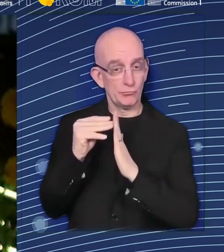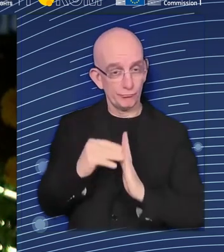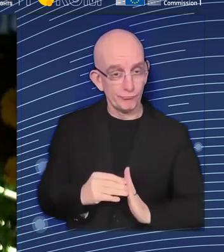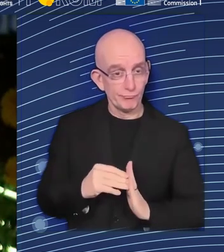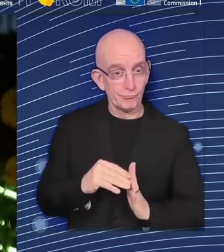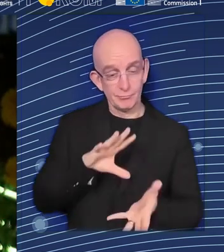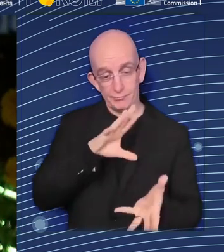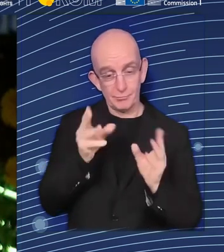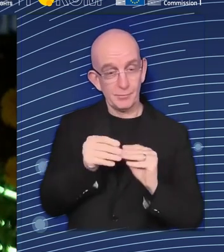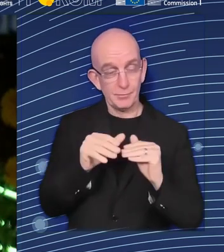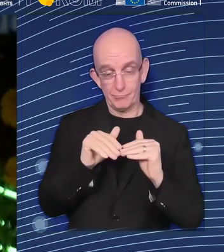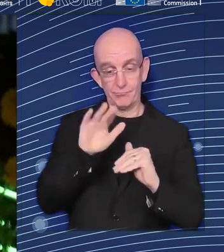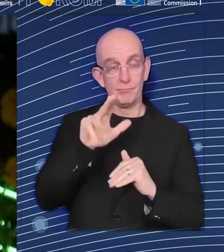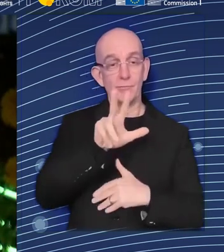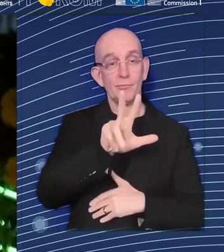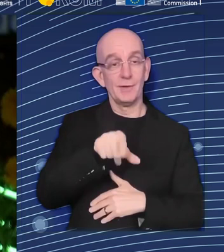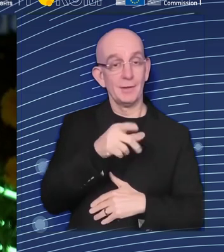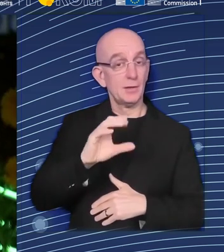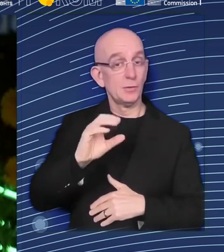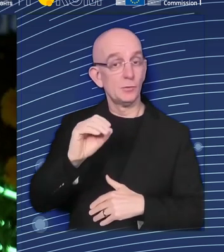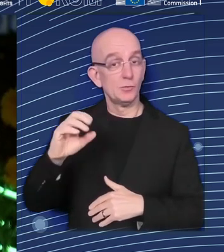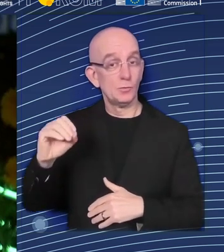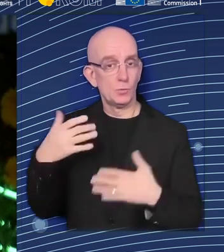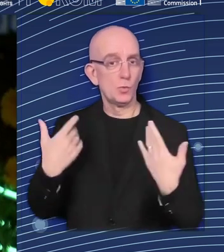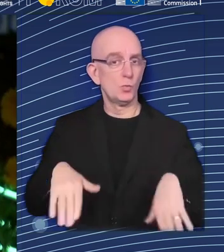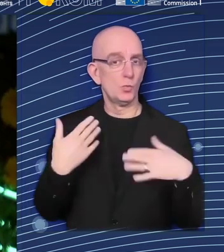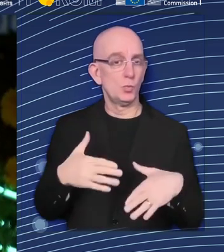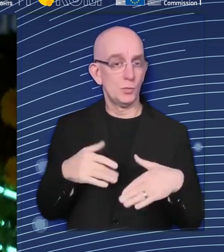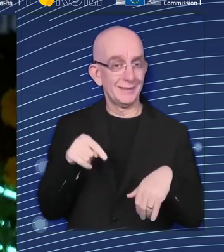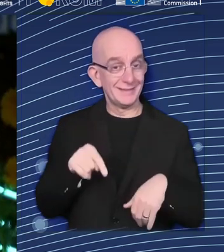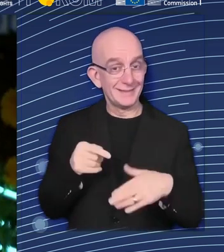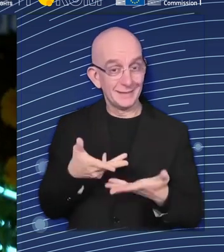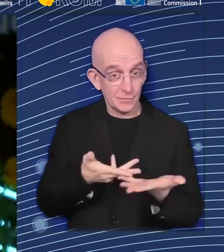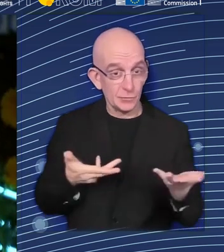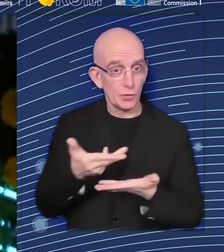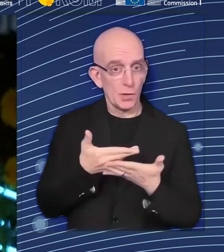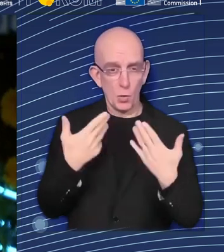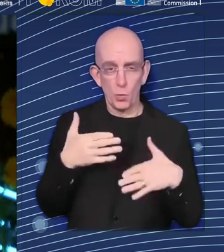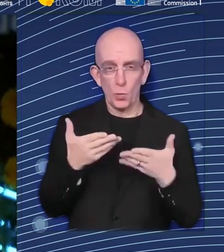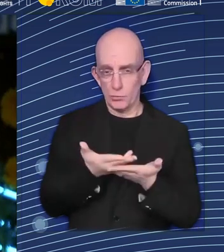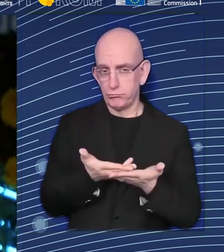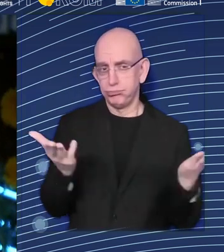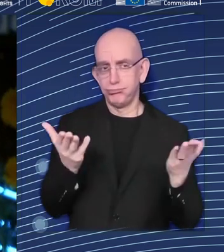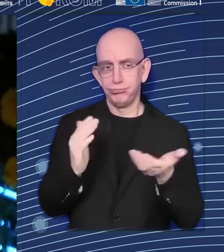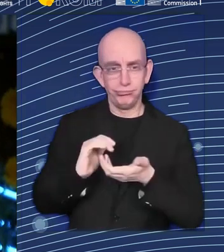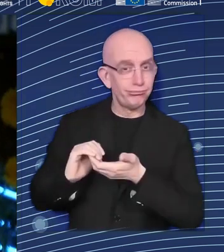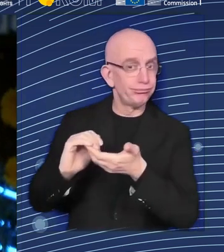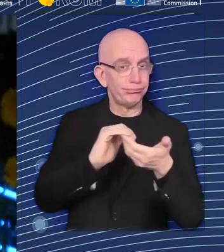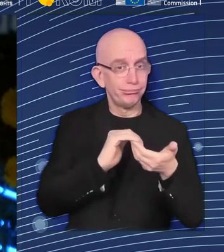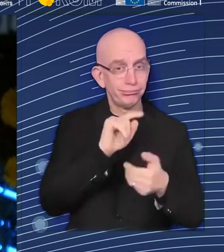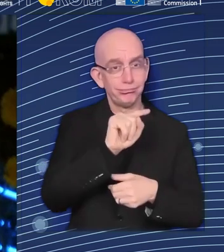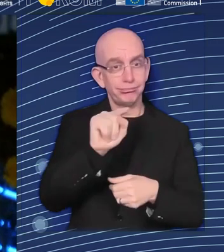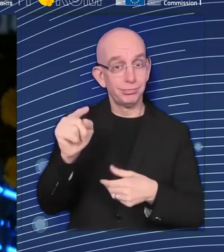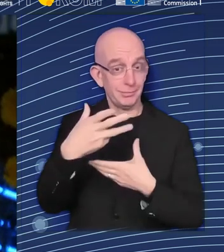stakeholders. And I believe that the topic of the forum also attracted attention because talking about the impact of